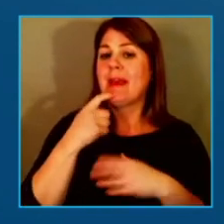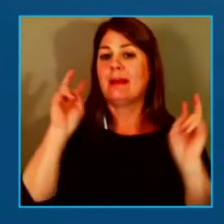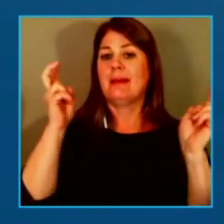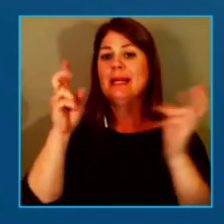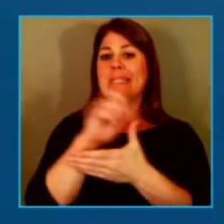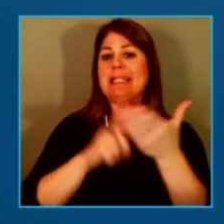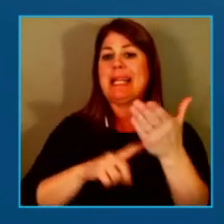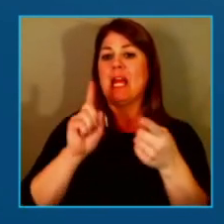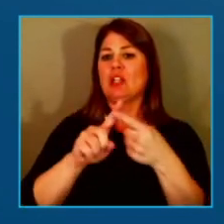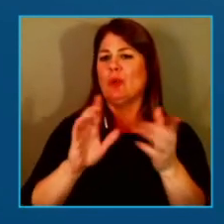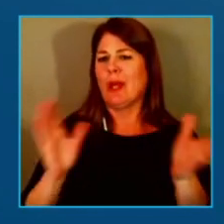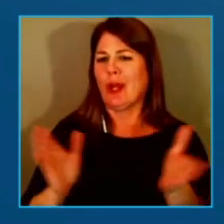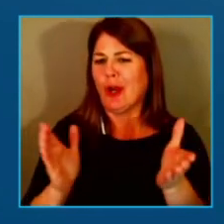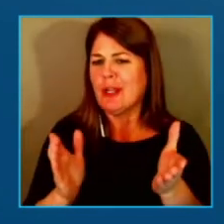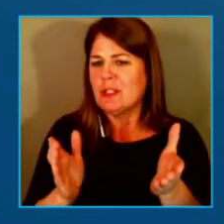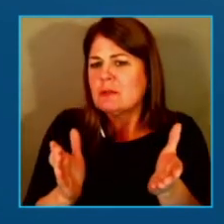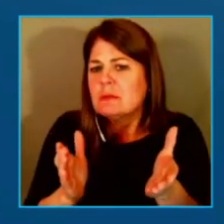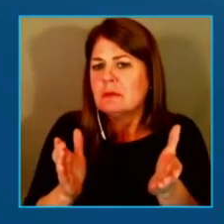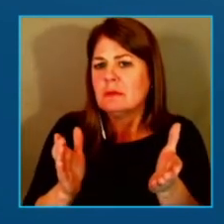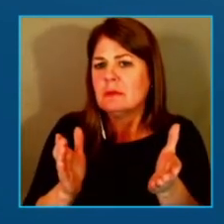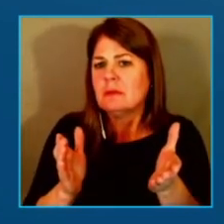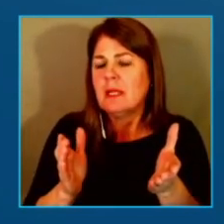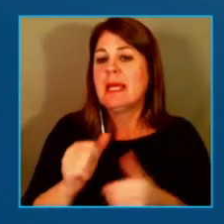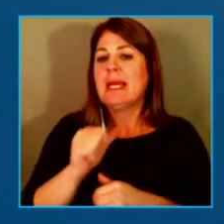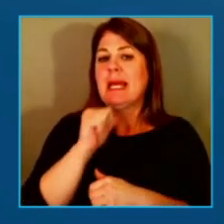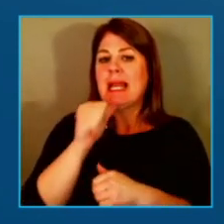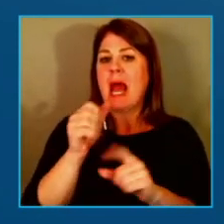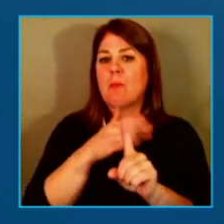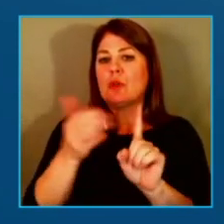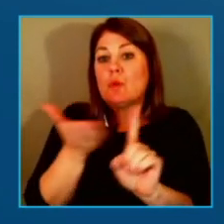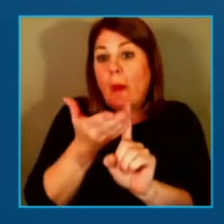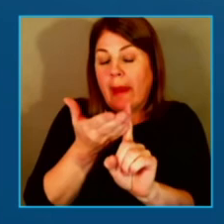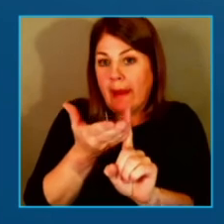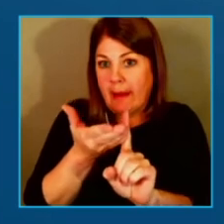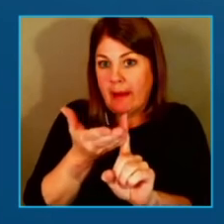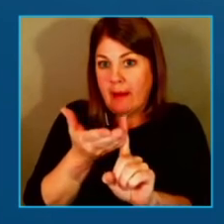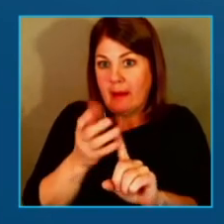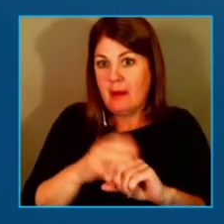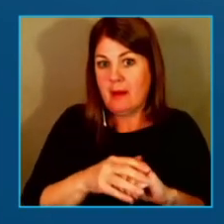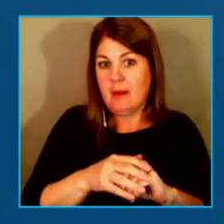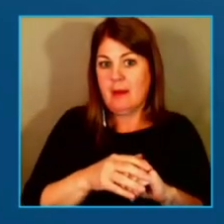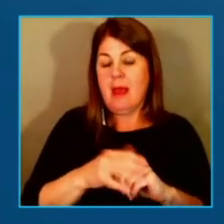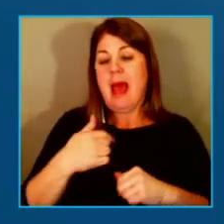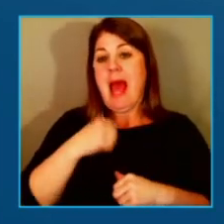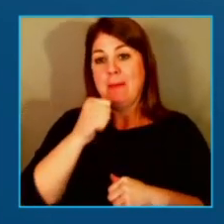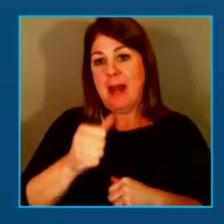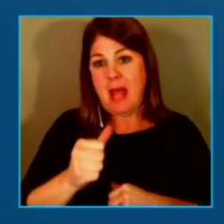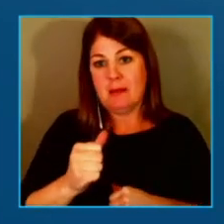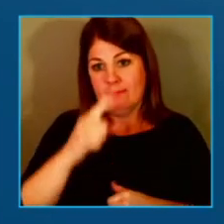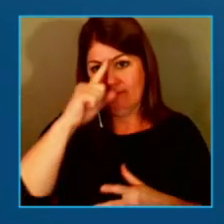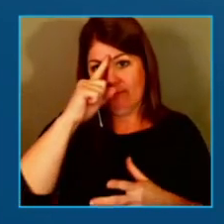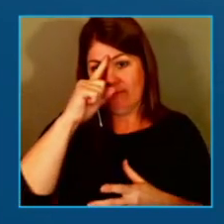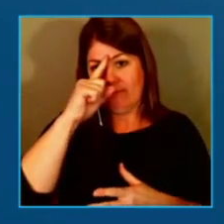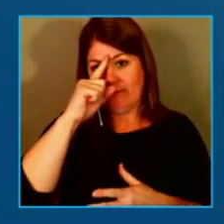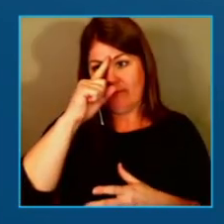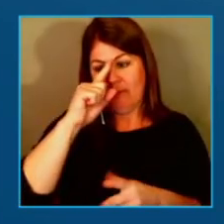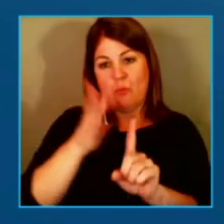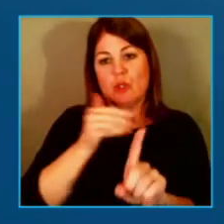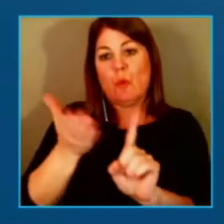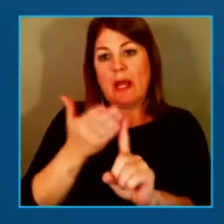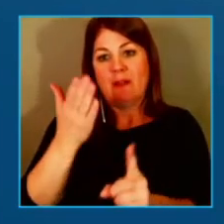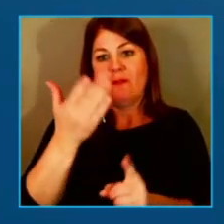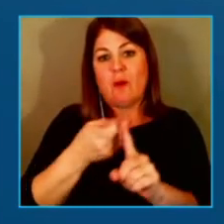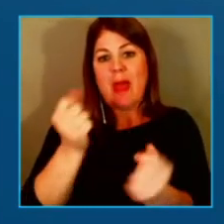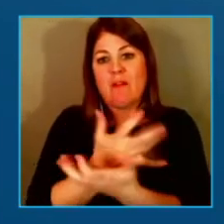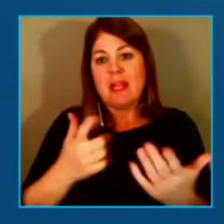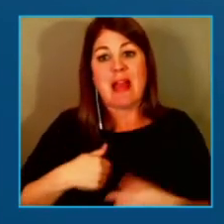encourage. And I'm just not persuaded by everything I've heard that the proposed bylaws from Alabama